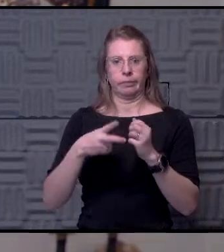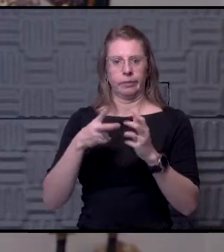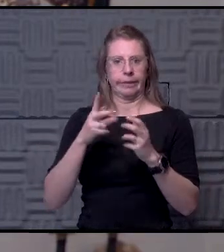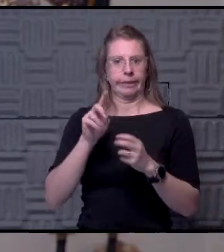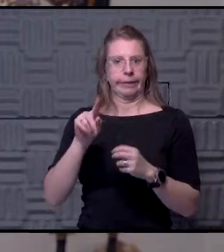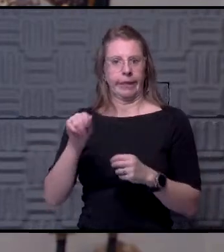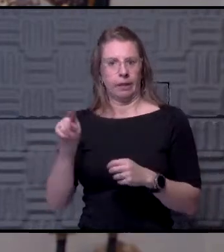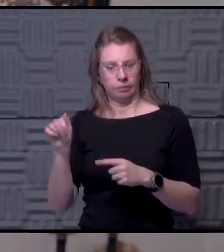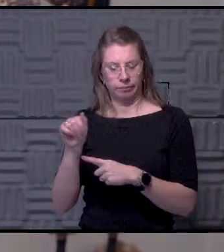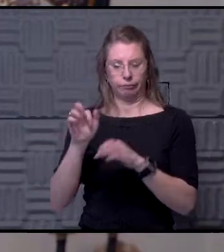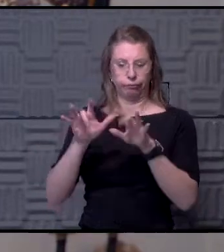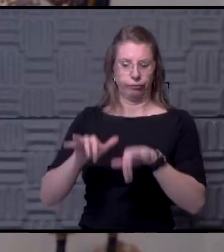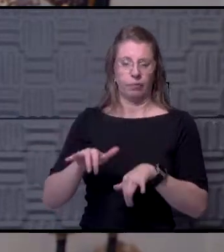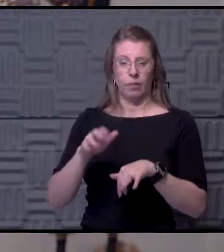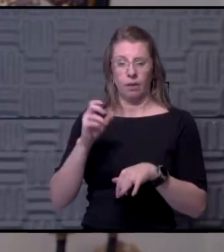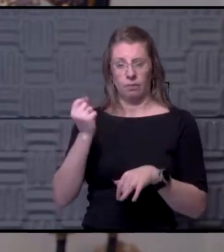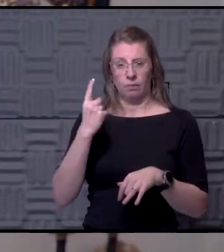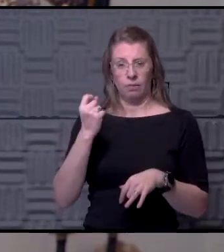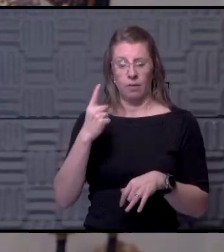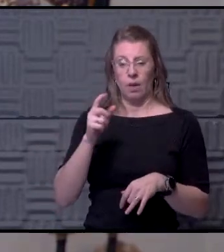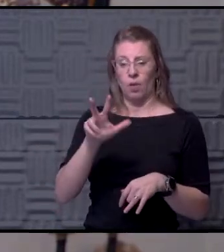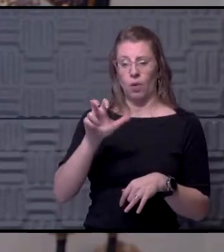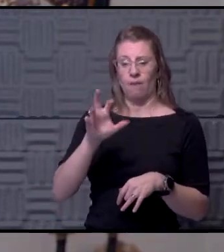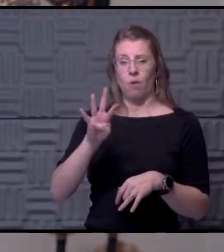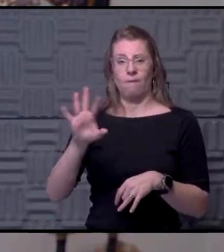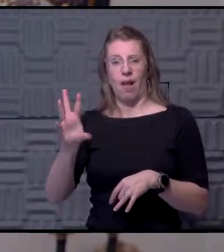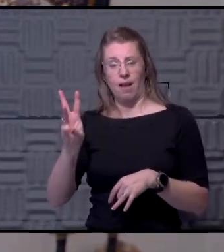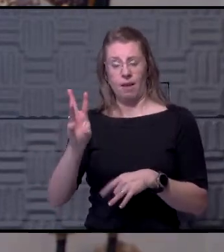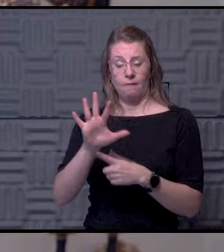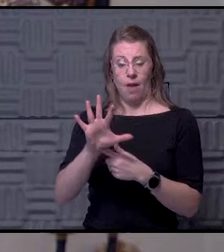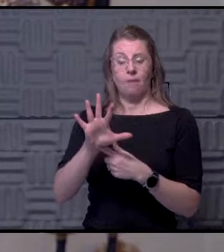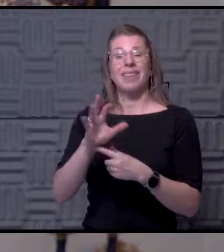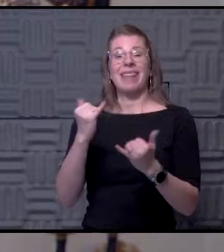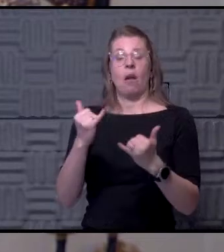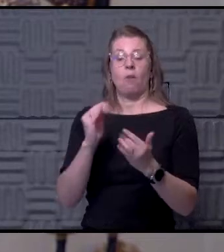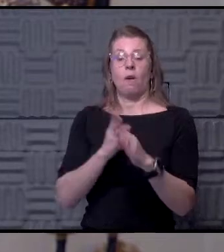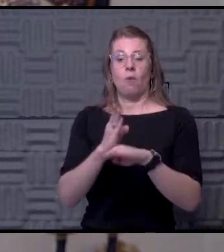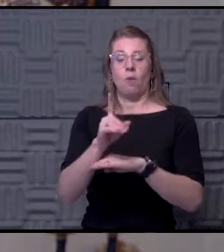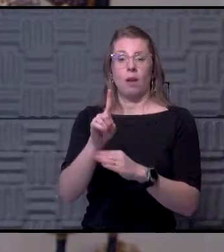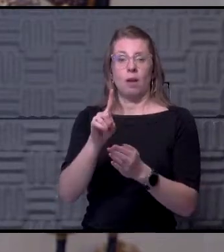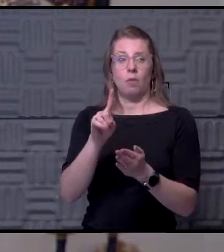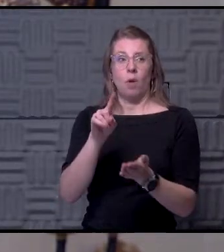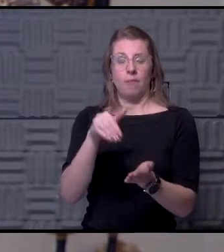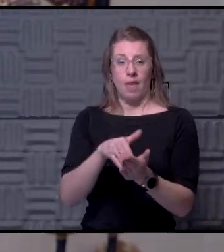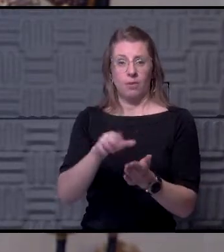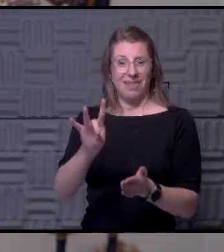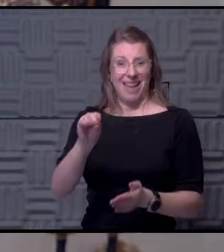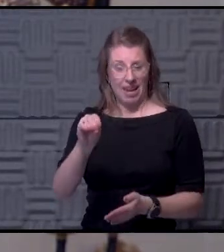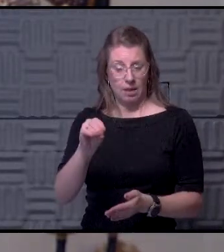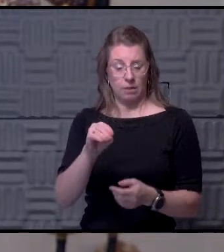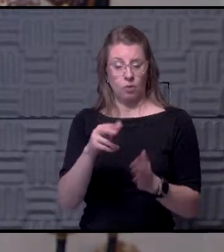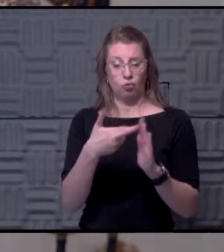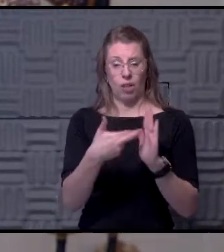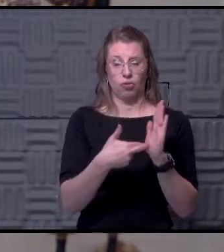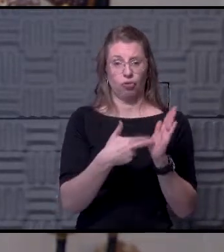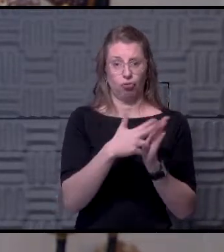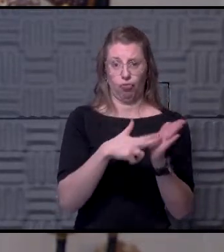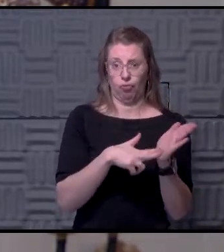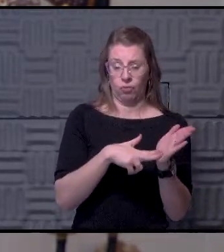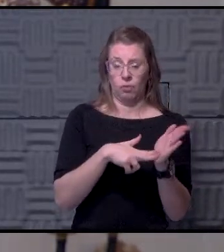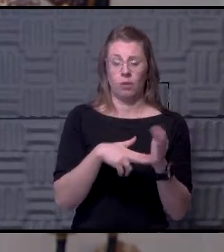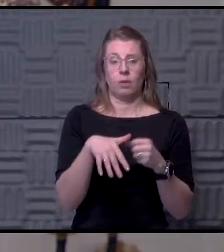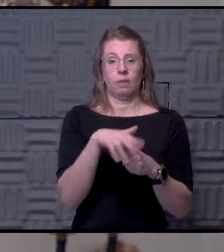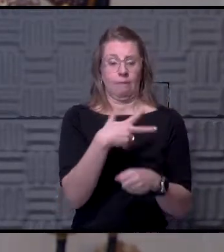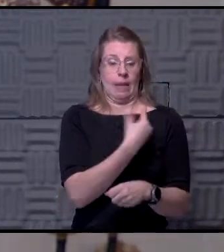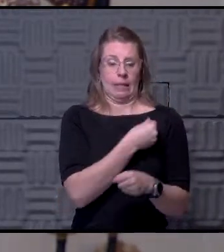remember 345 vaccinating sites? We now have 1,080 registered vaccinating sites. And you can